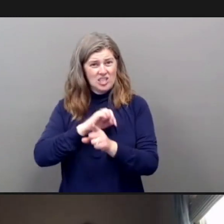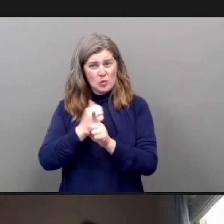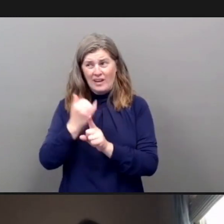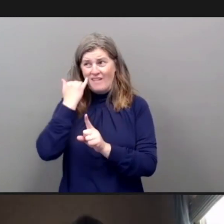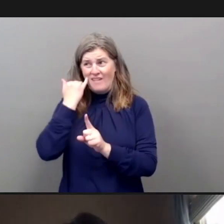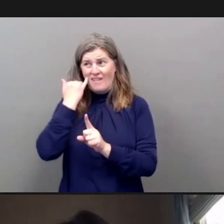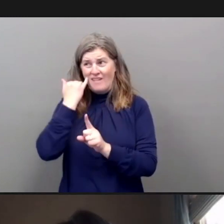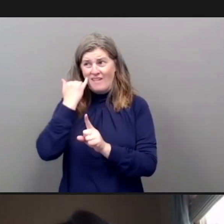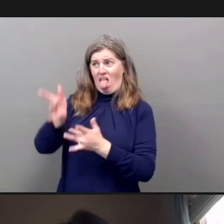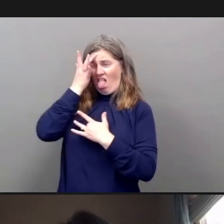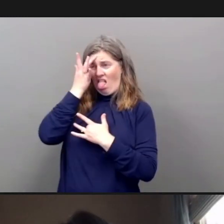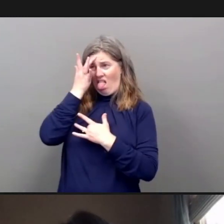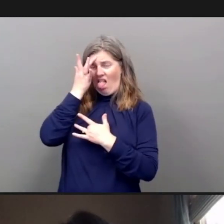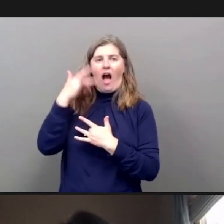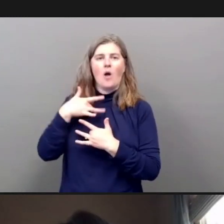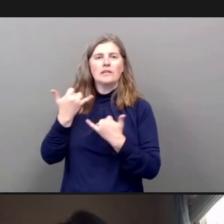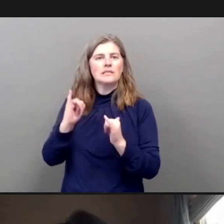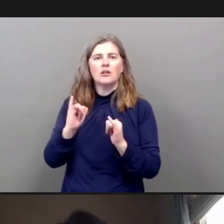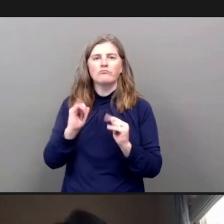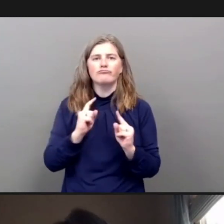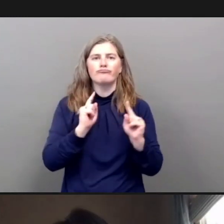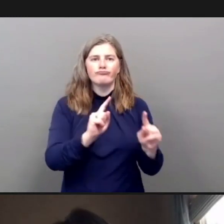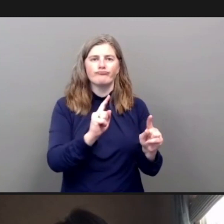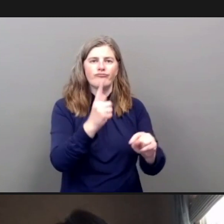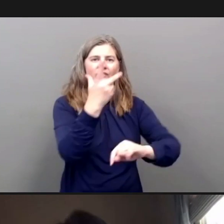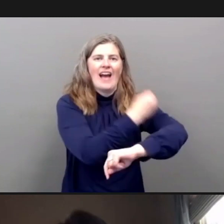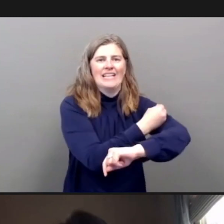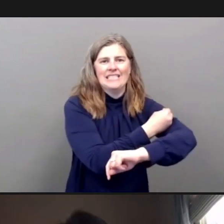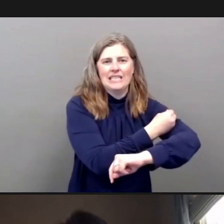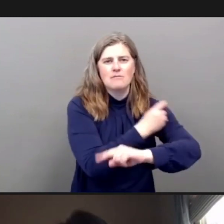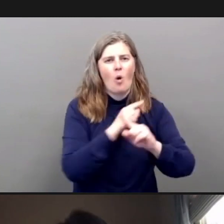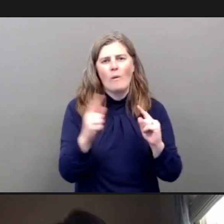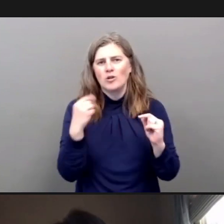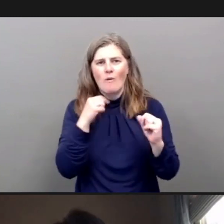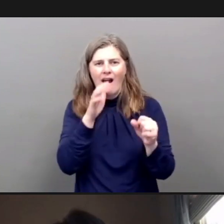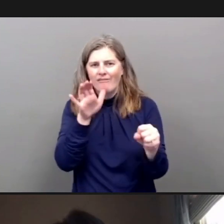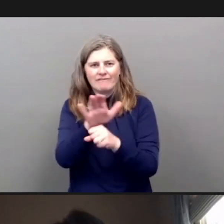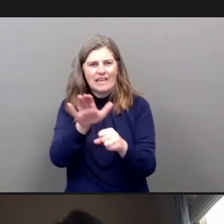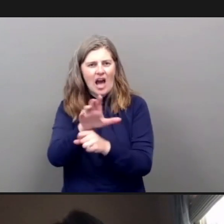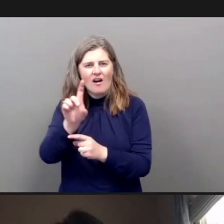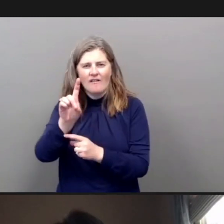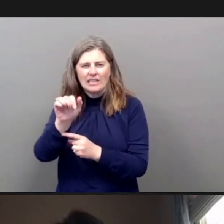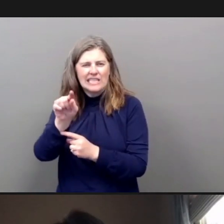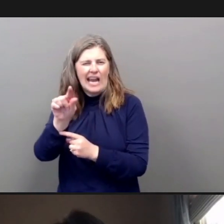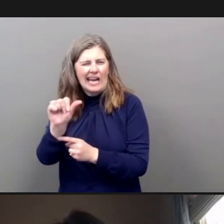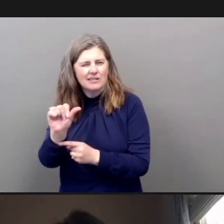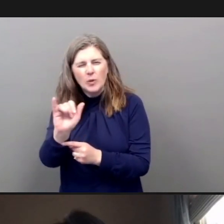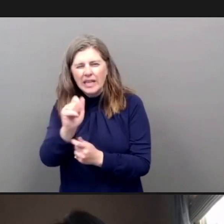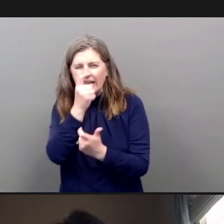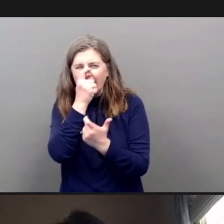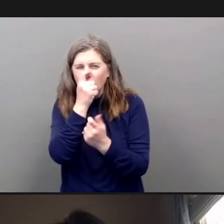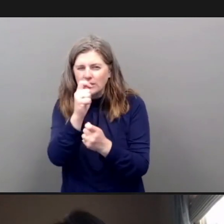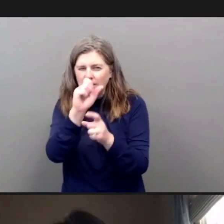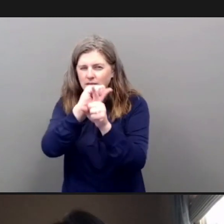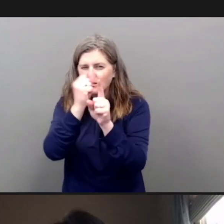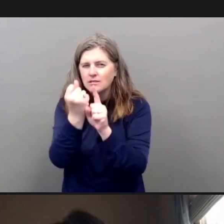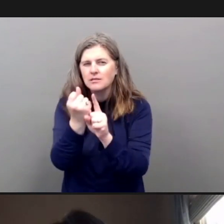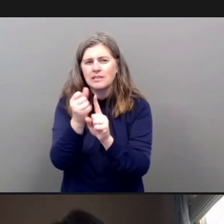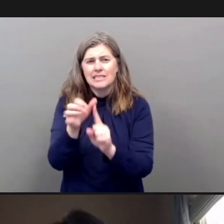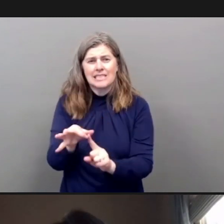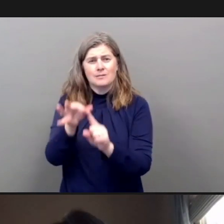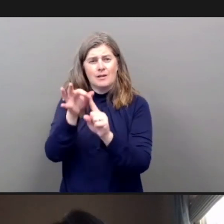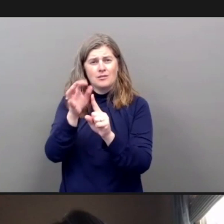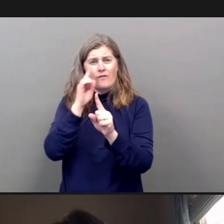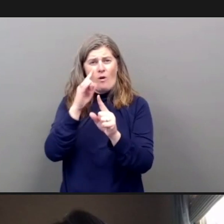would still default to the vaccine, but we just don't have that data. So it's an interesting situation, and particularly in the world